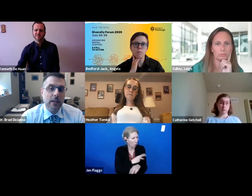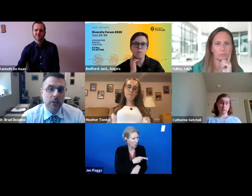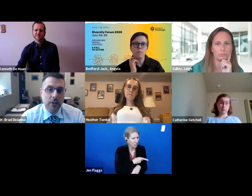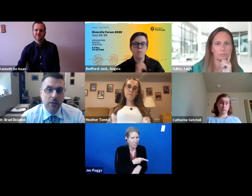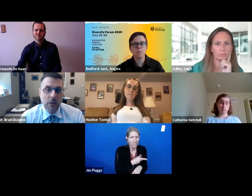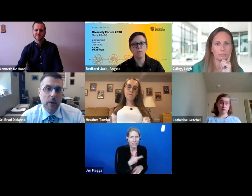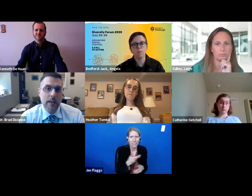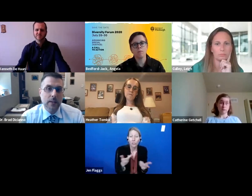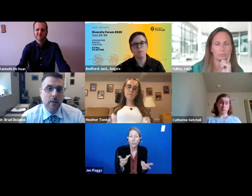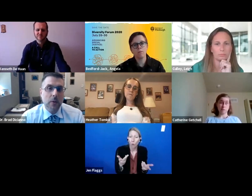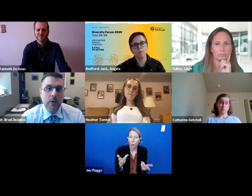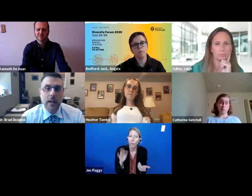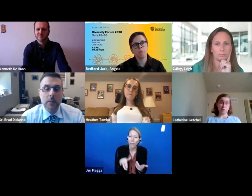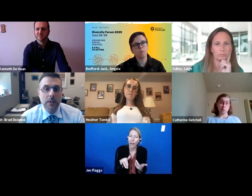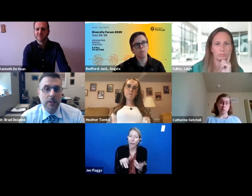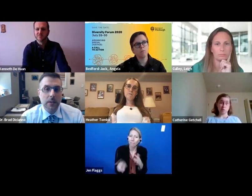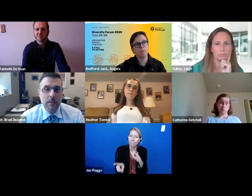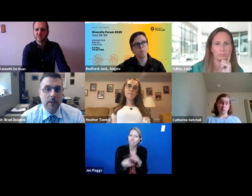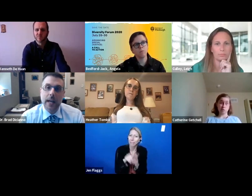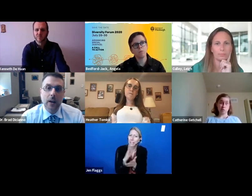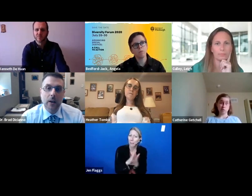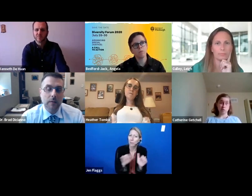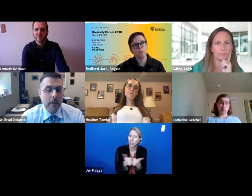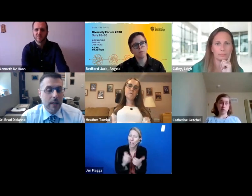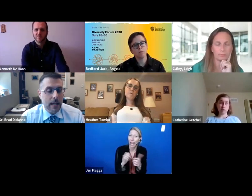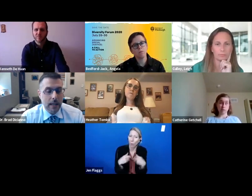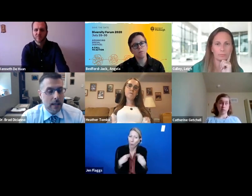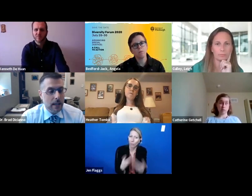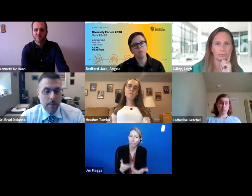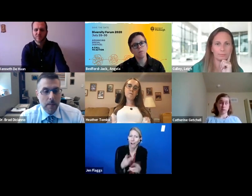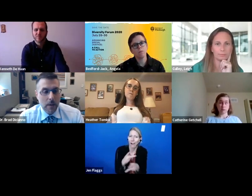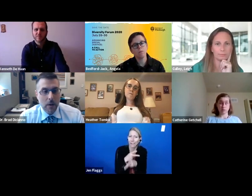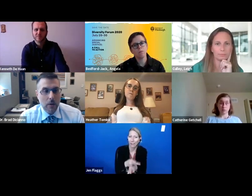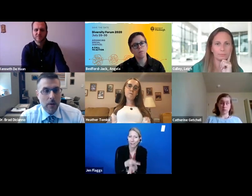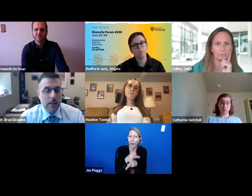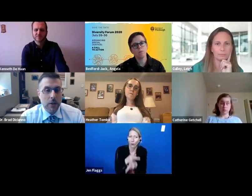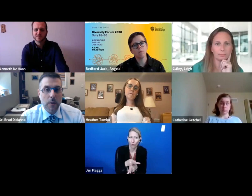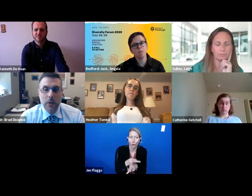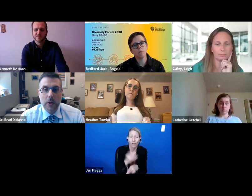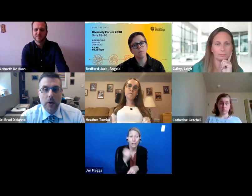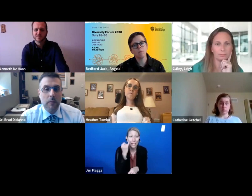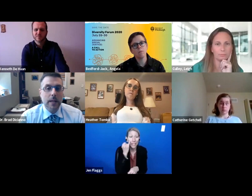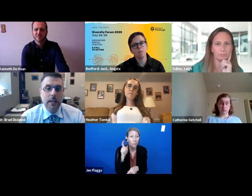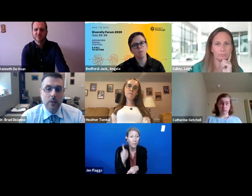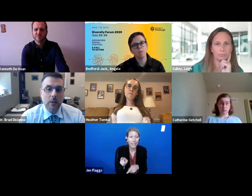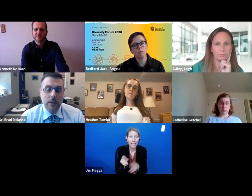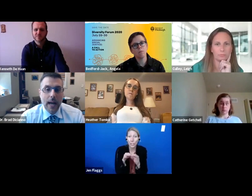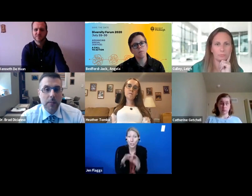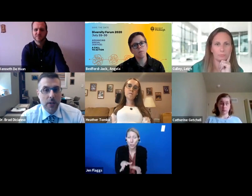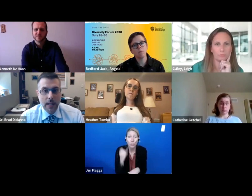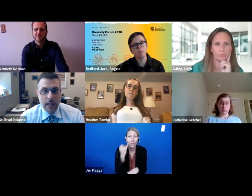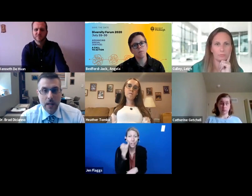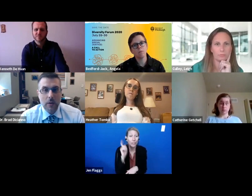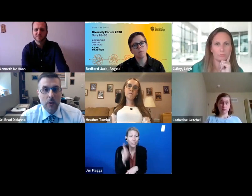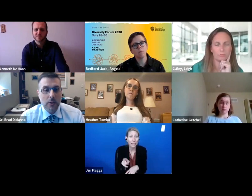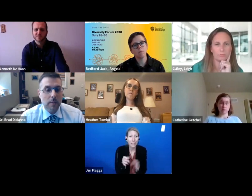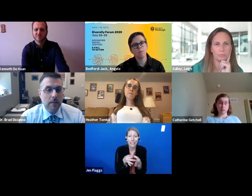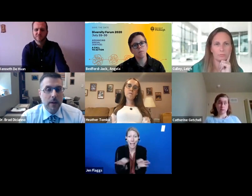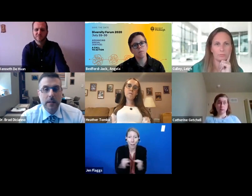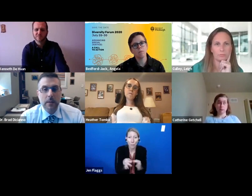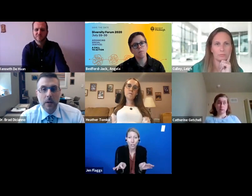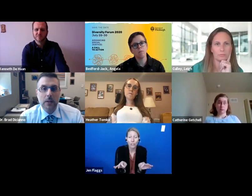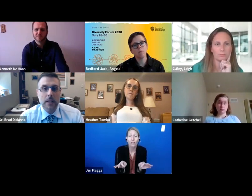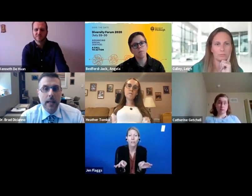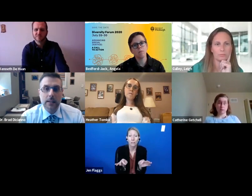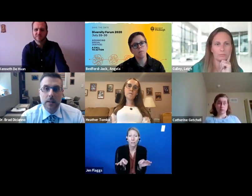some challenges to the ways that we're able to deliver care. If we need, you know, an interpreter, if we need closed captioning, those can be